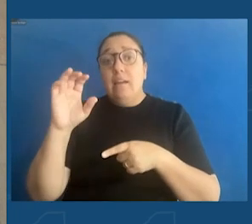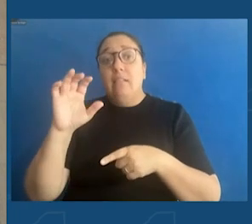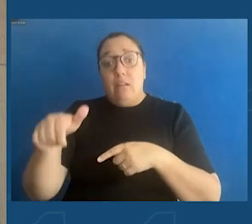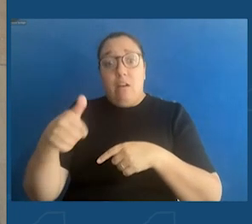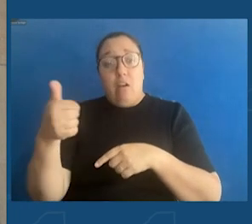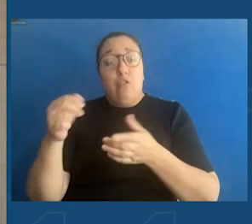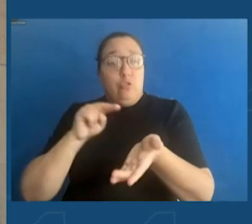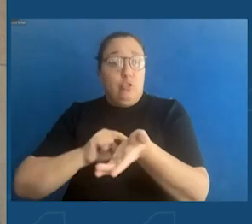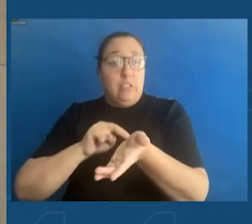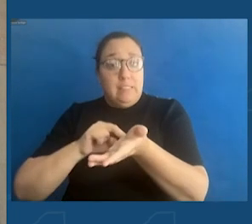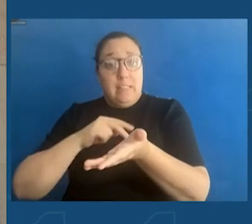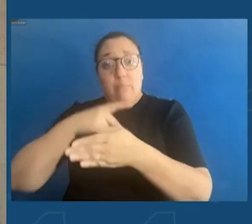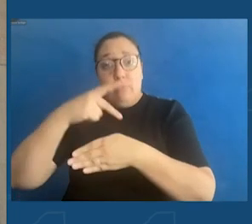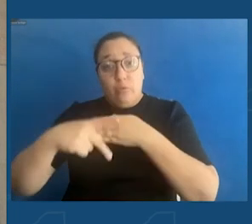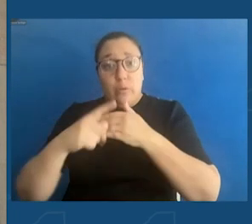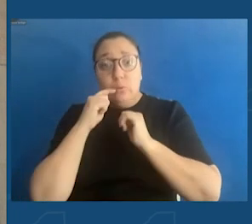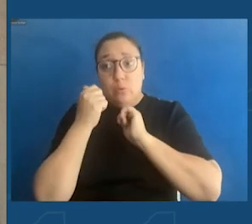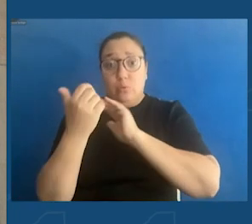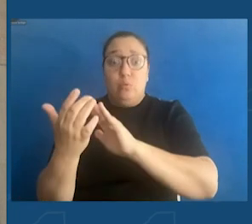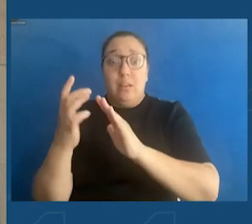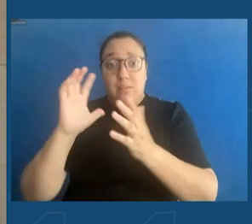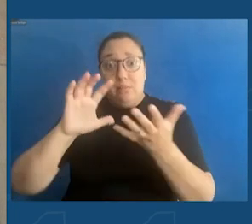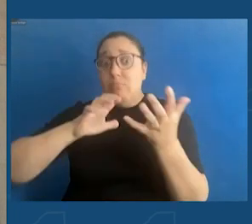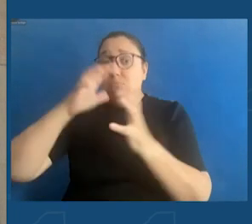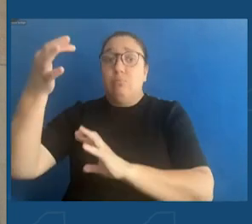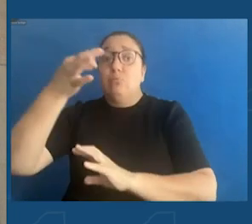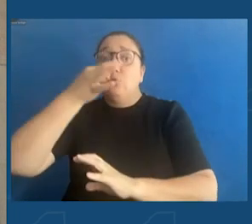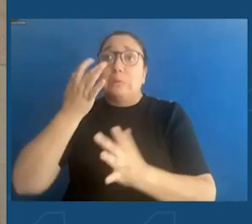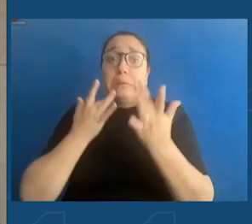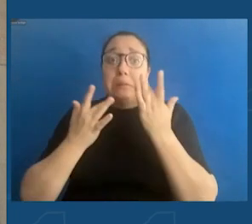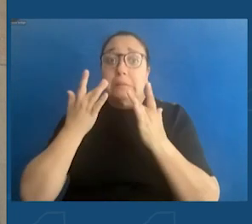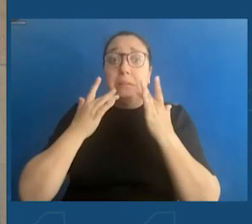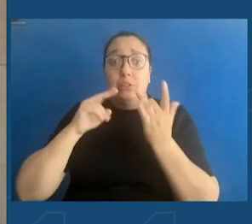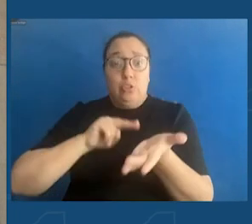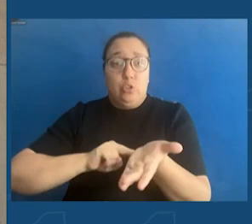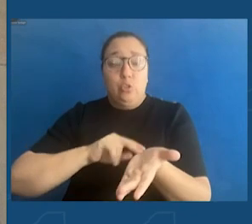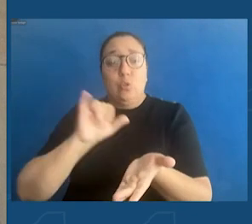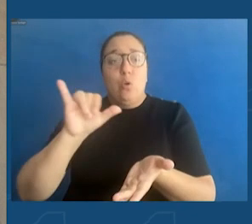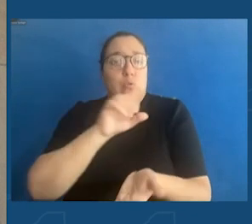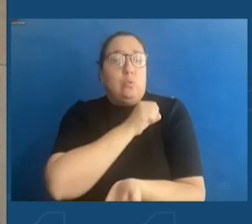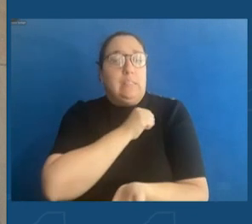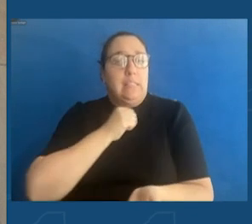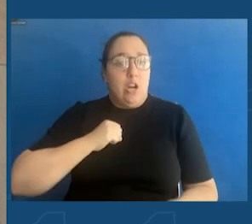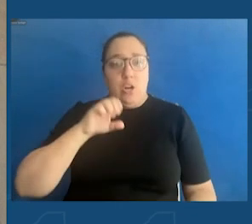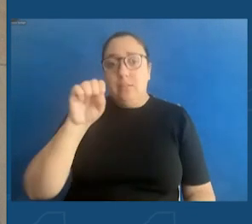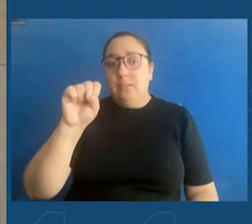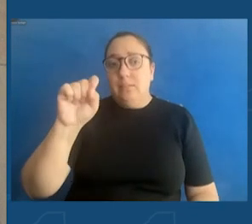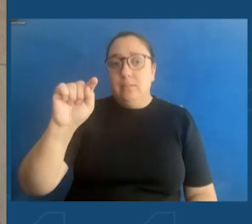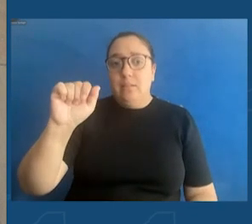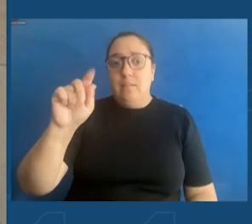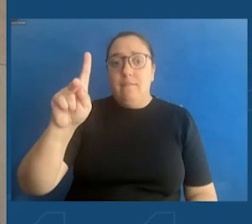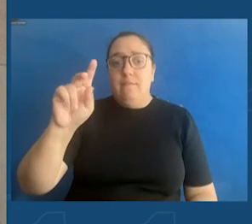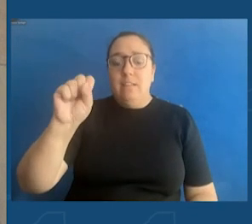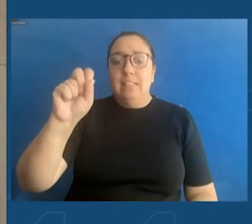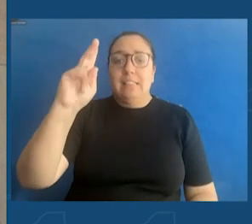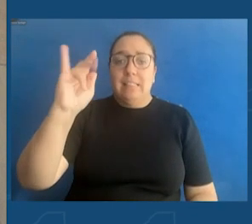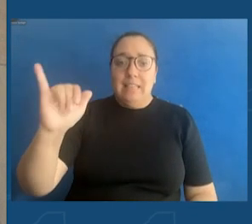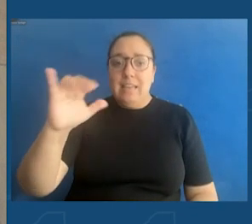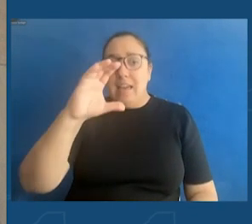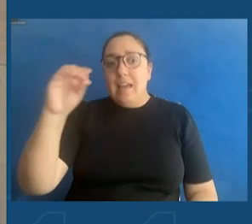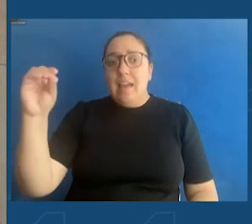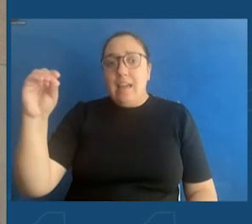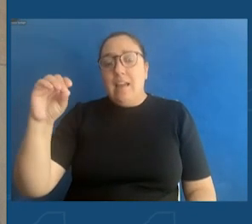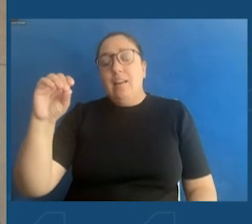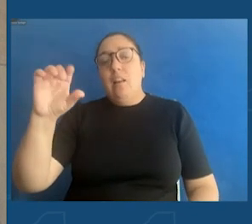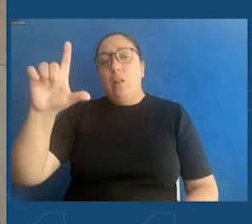expand to address the crisis that we face. I want to thank Senator Stavisky, Assemblymember Lepardo, SUNY Chancellor